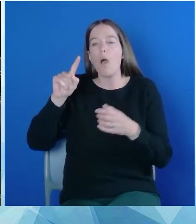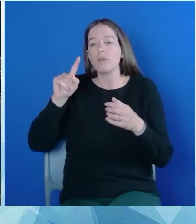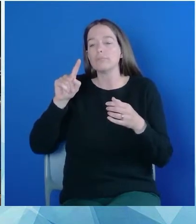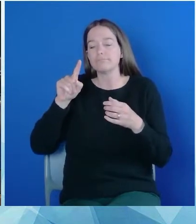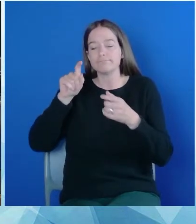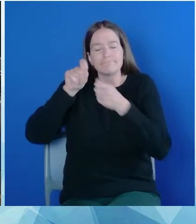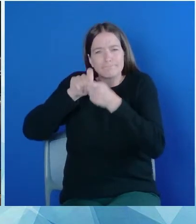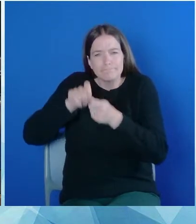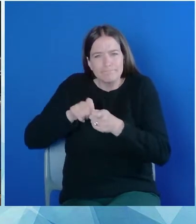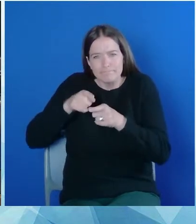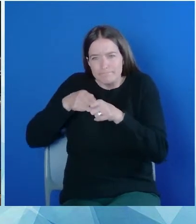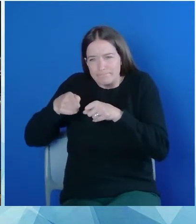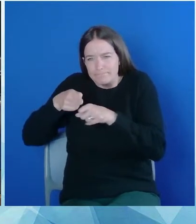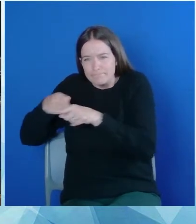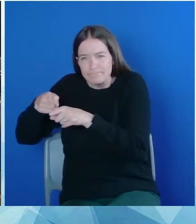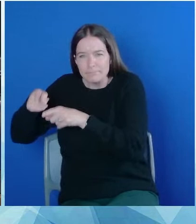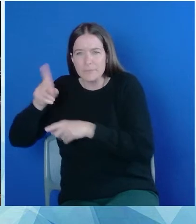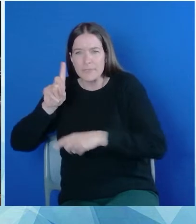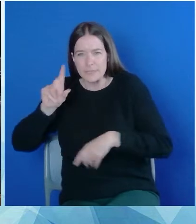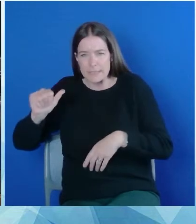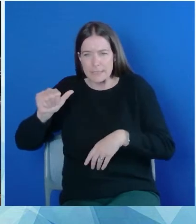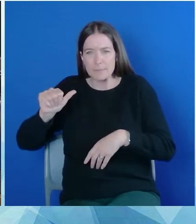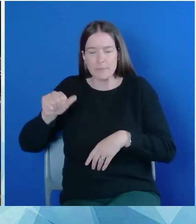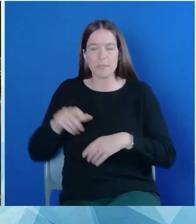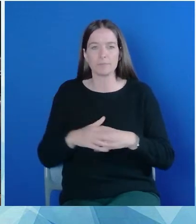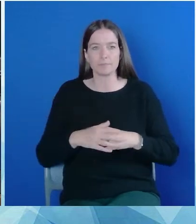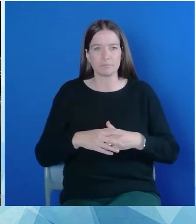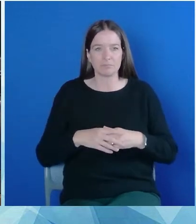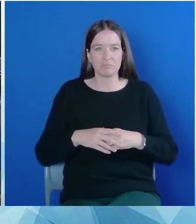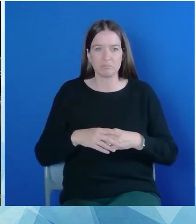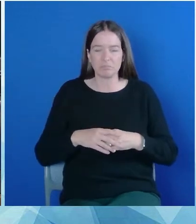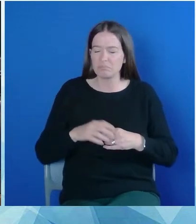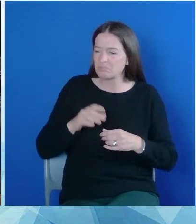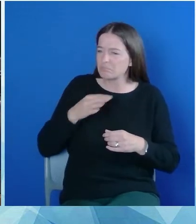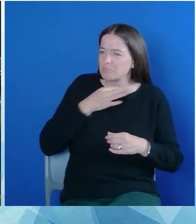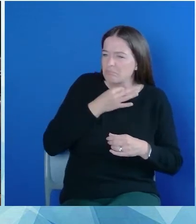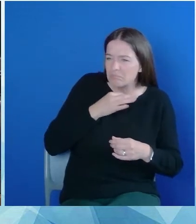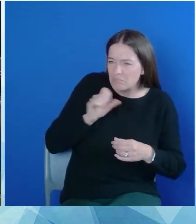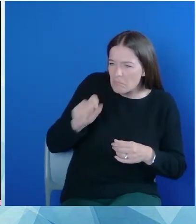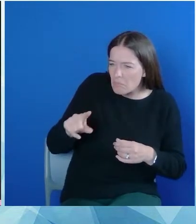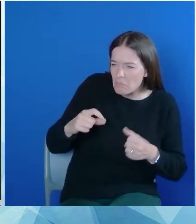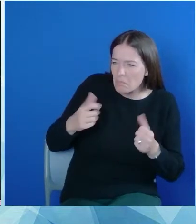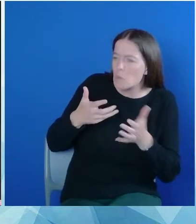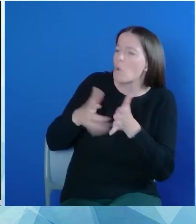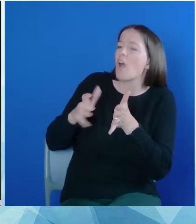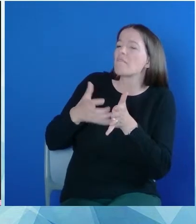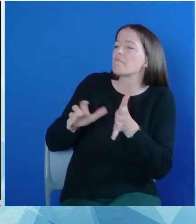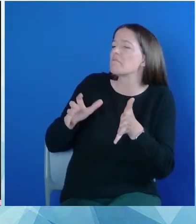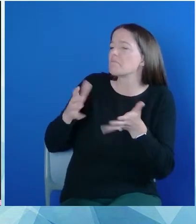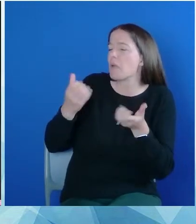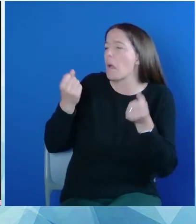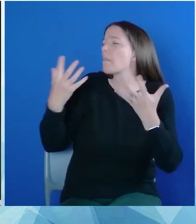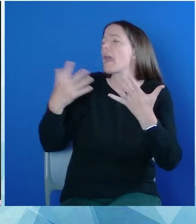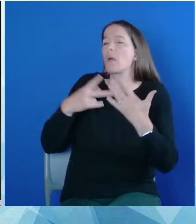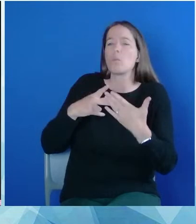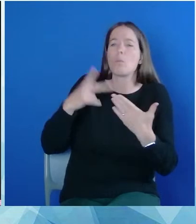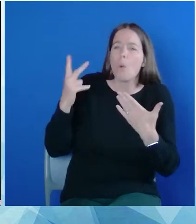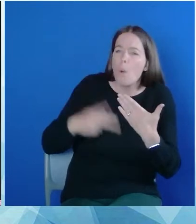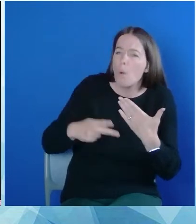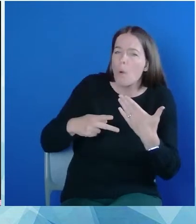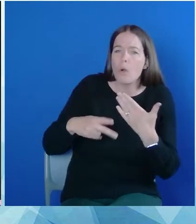Colette, those are private. How many roughly, sorry, Lynn, how many roughly would you say? Programs,